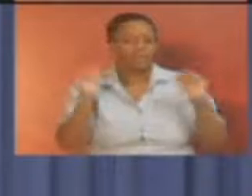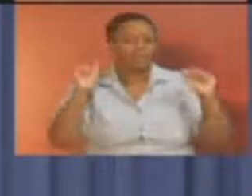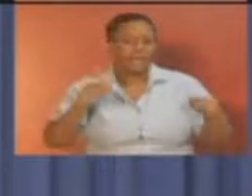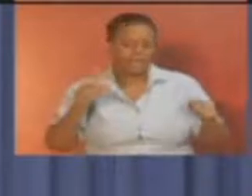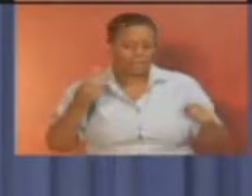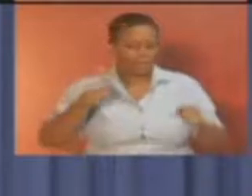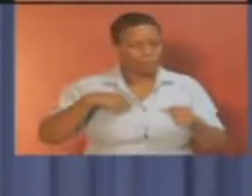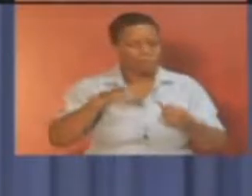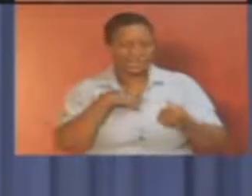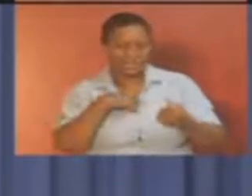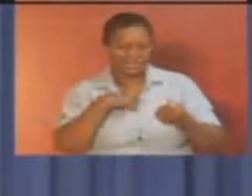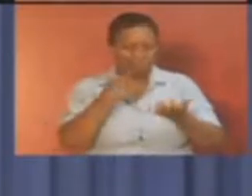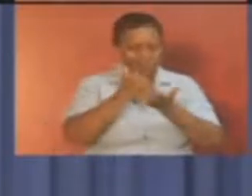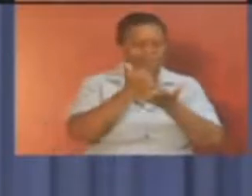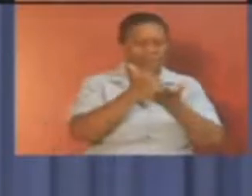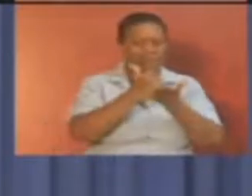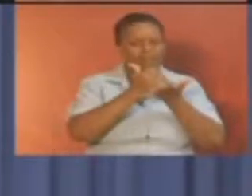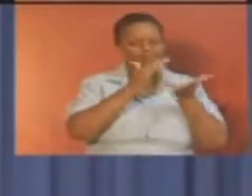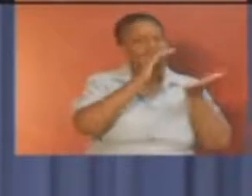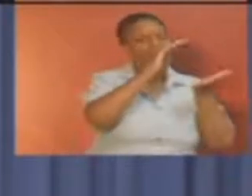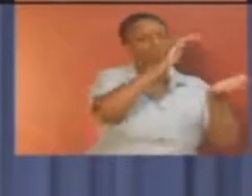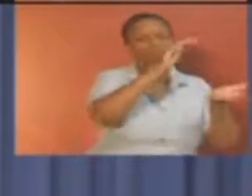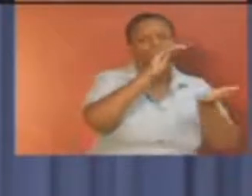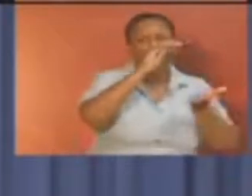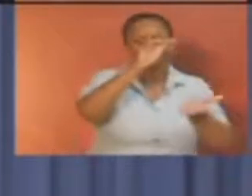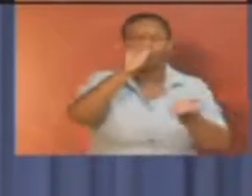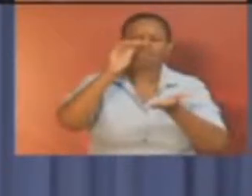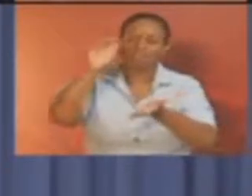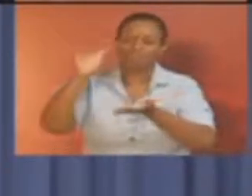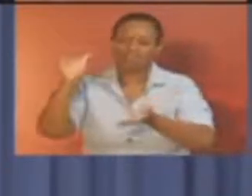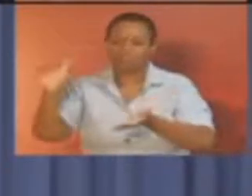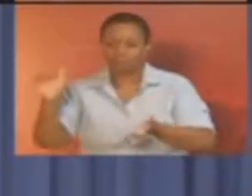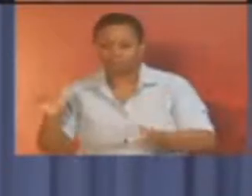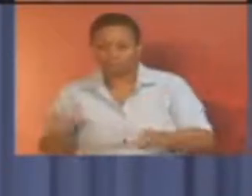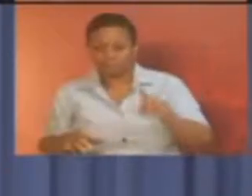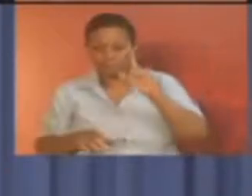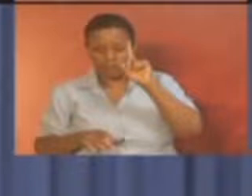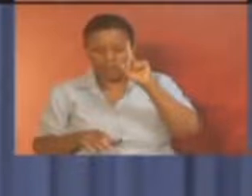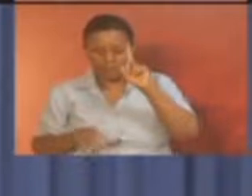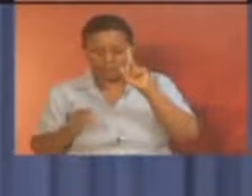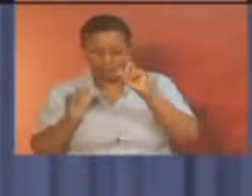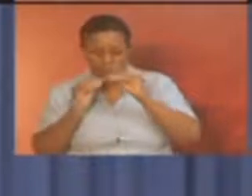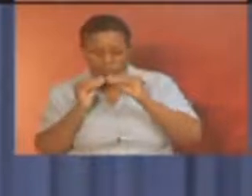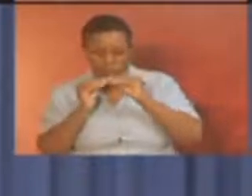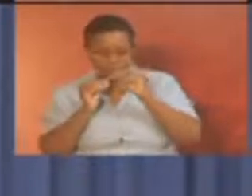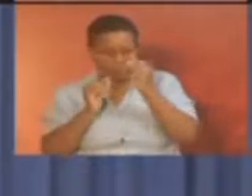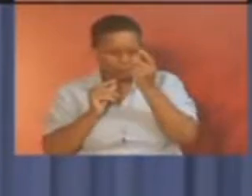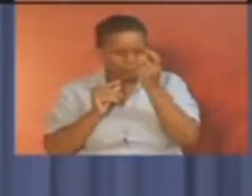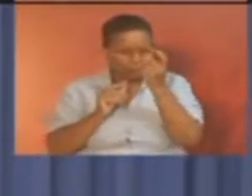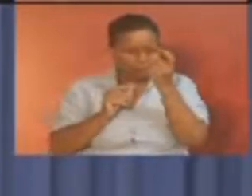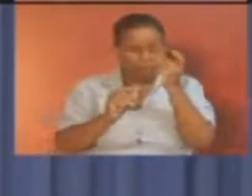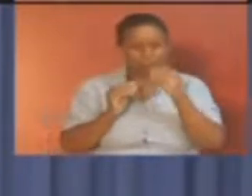program that's going on. Let me just say one other thing, and that is